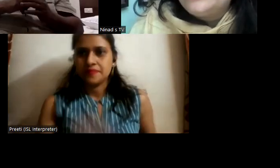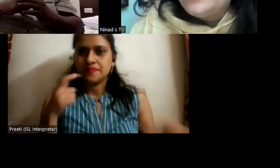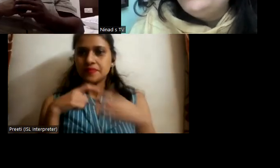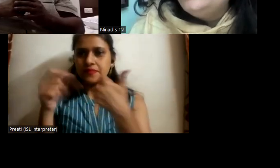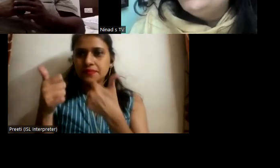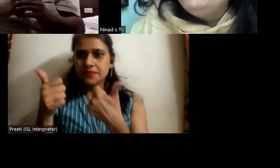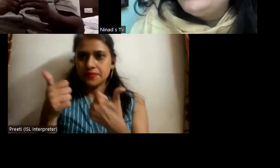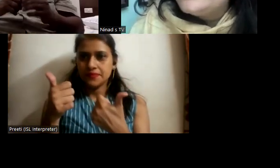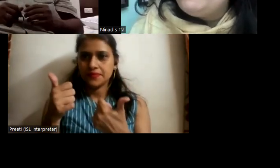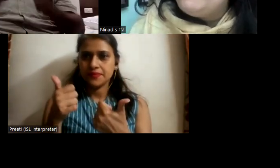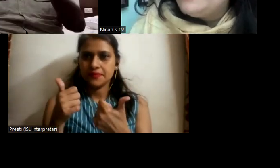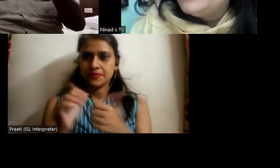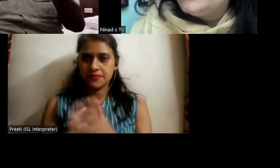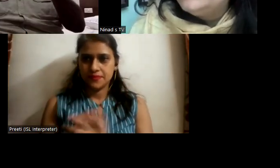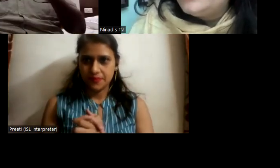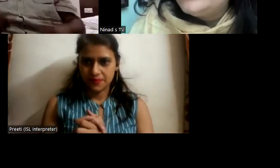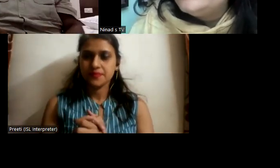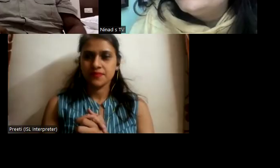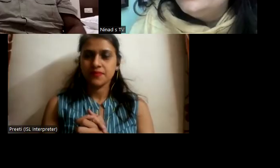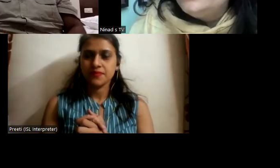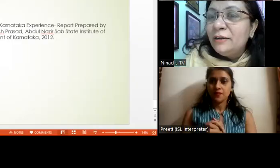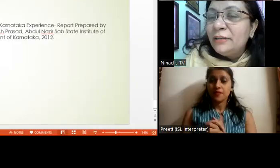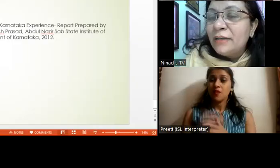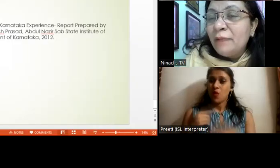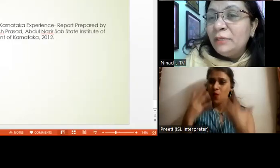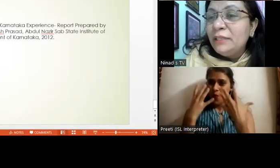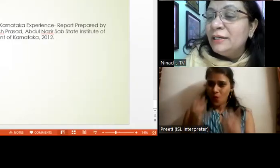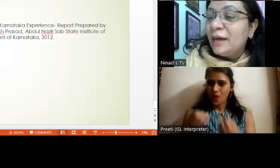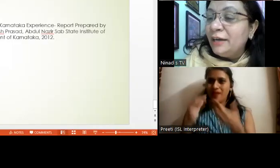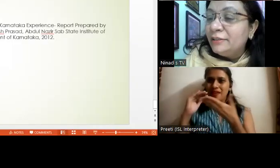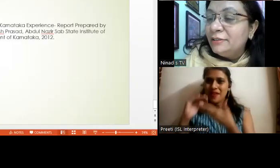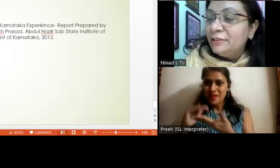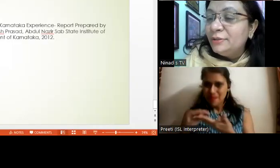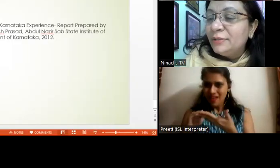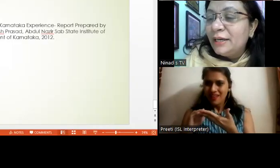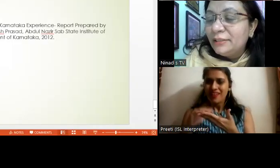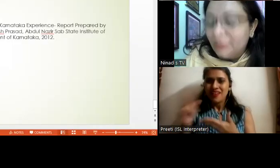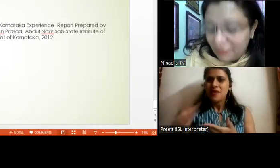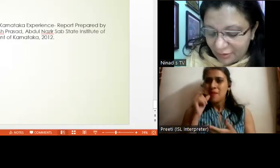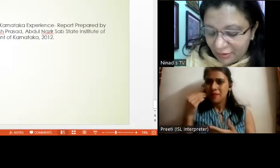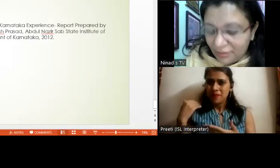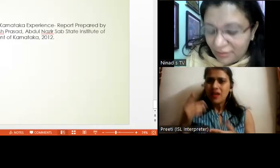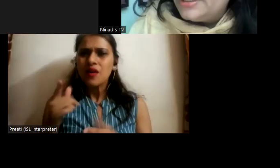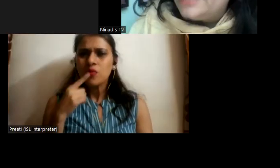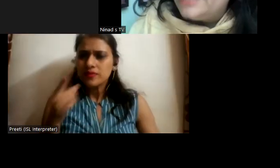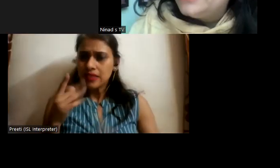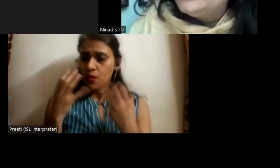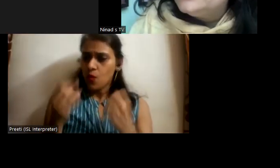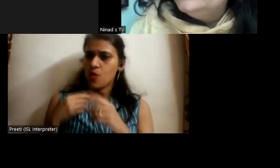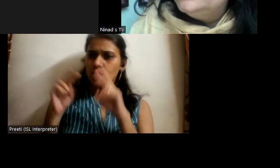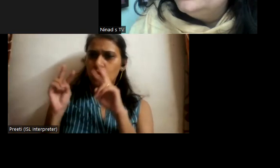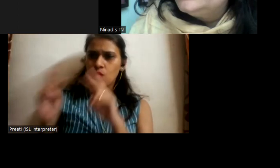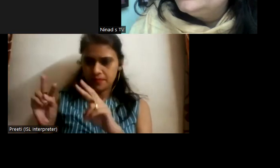that guy who will accept my brother as that I am a legal guardian to that